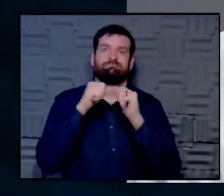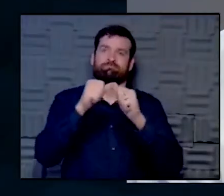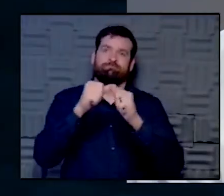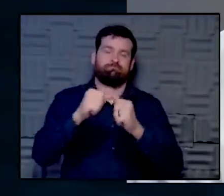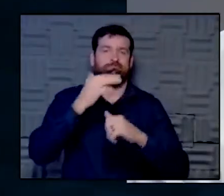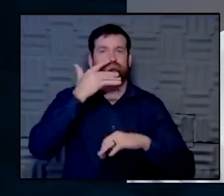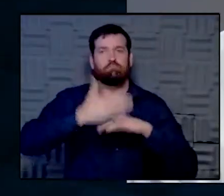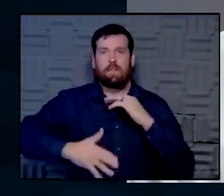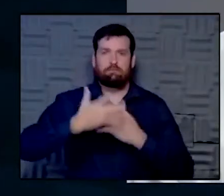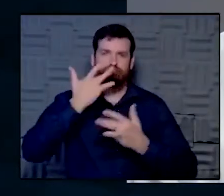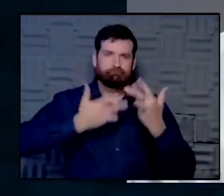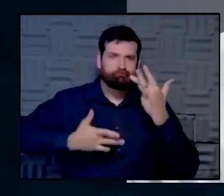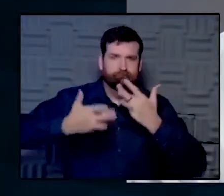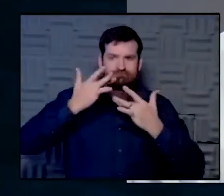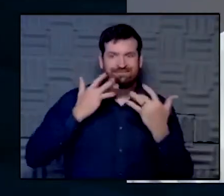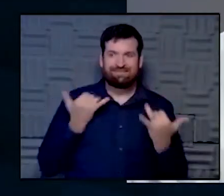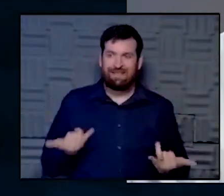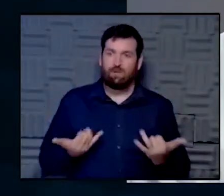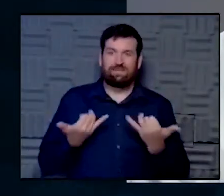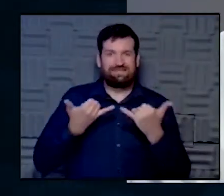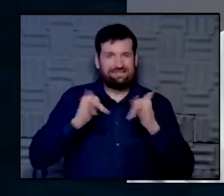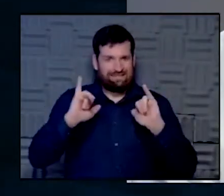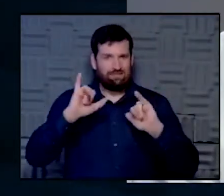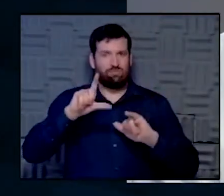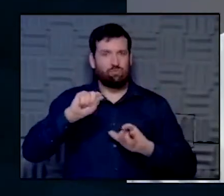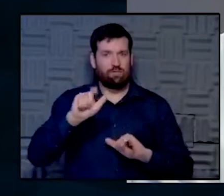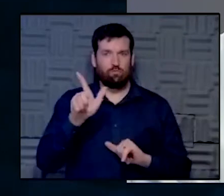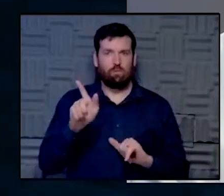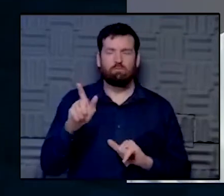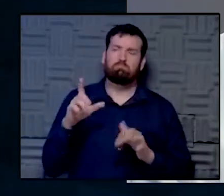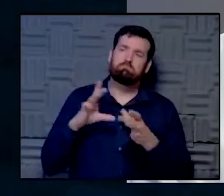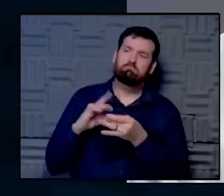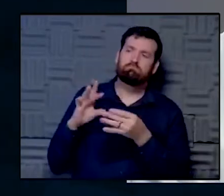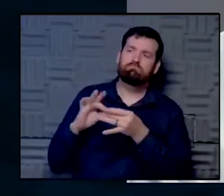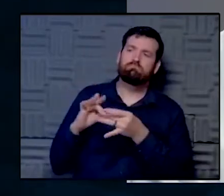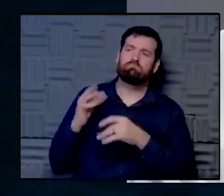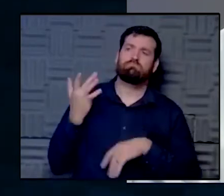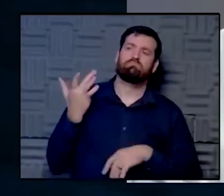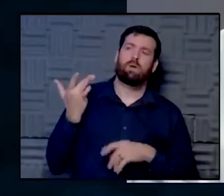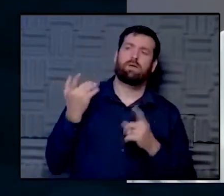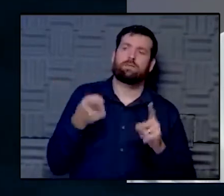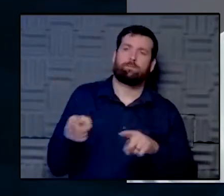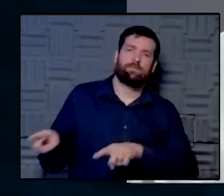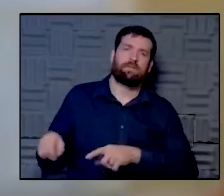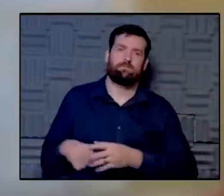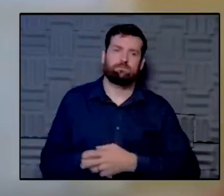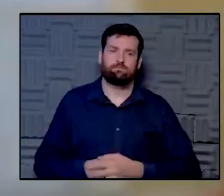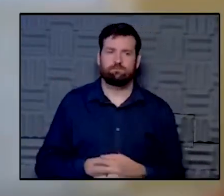has continued into 2021. Can you tell us more about why you think this is happening?